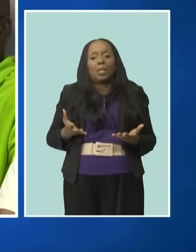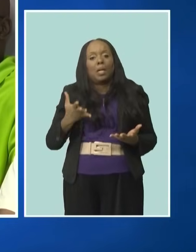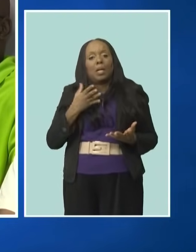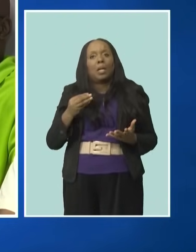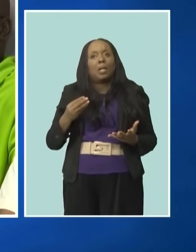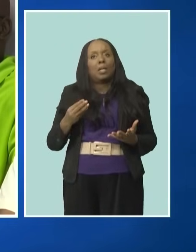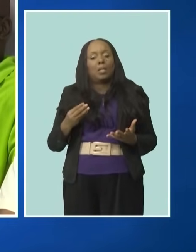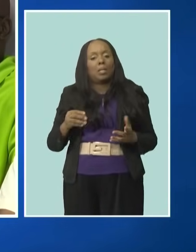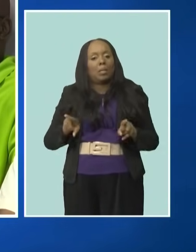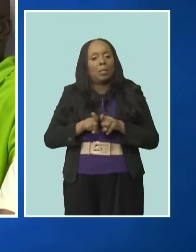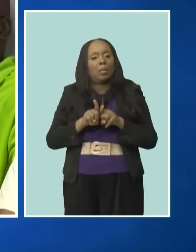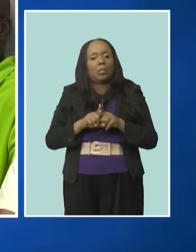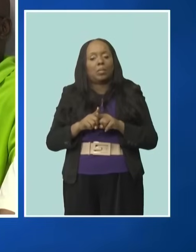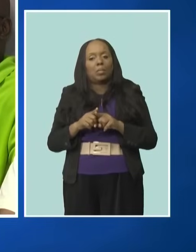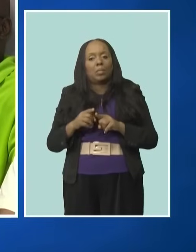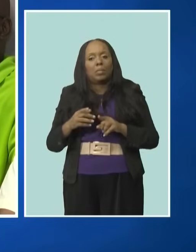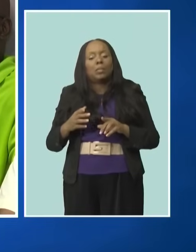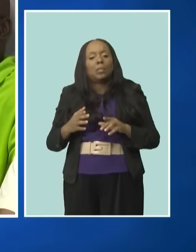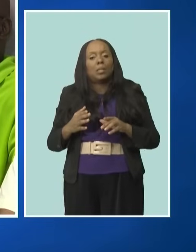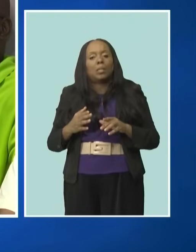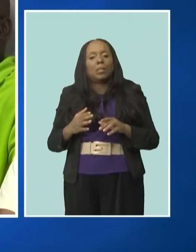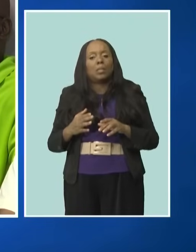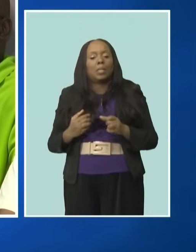Haynes Boardwalk to the east